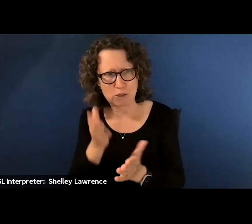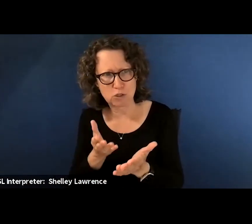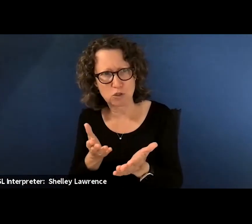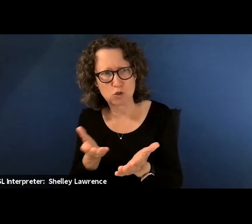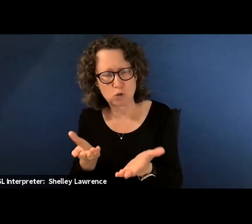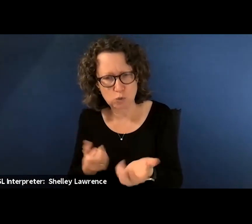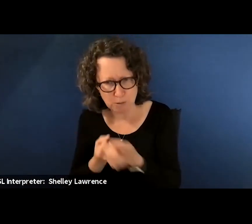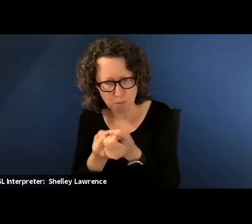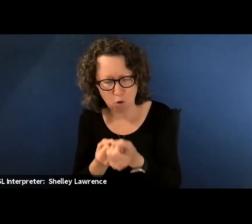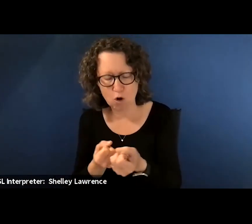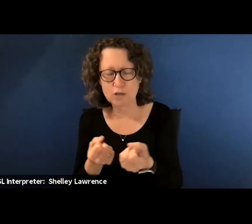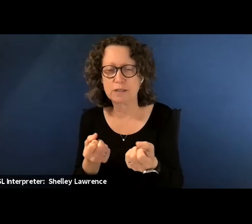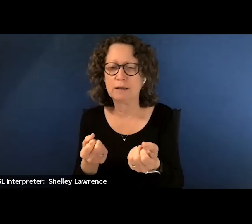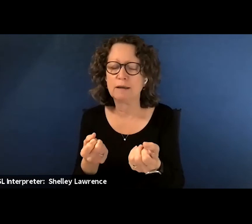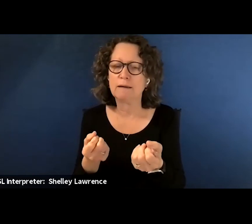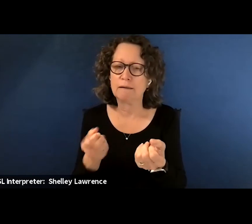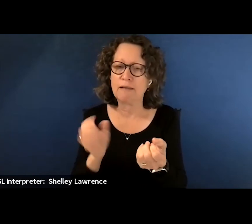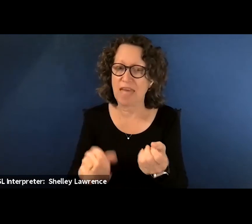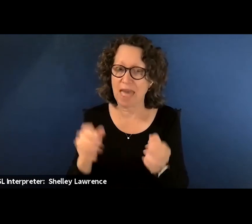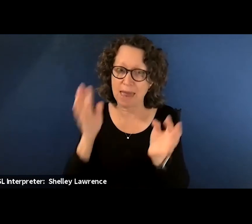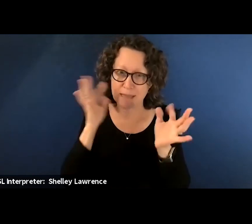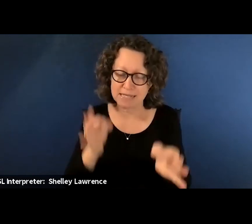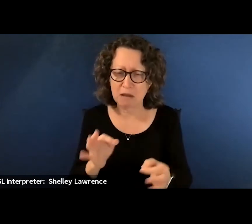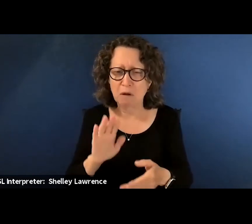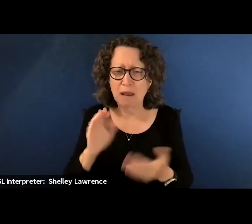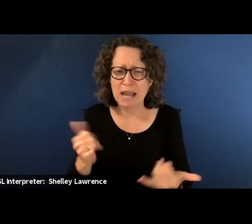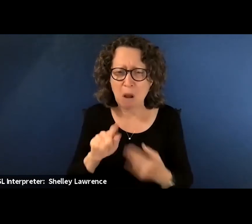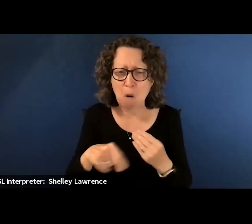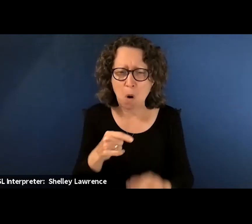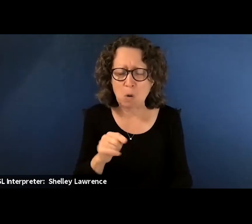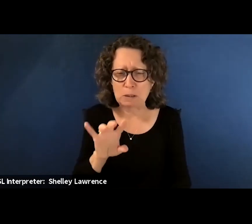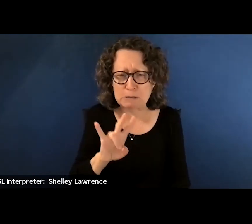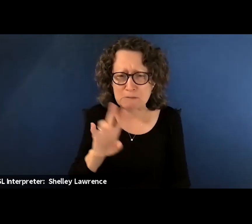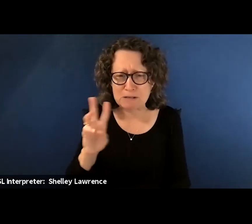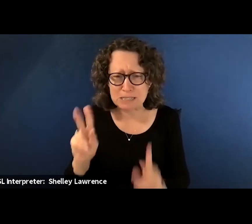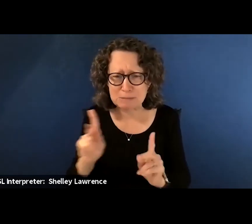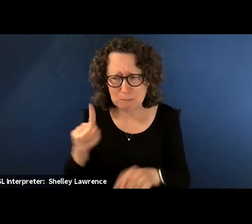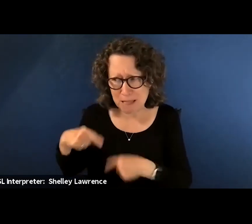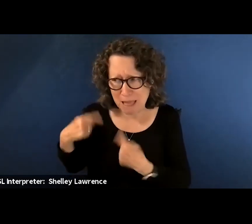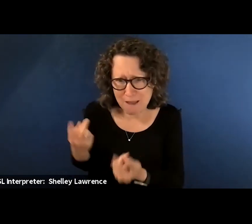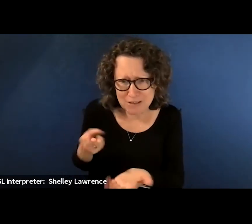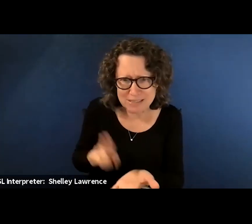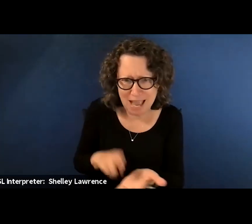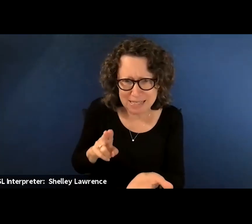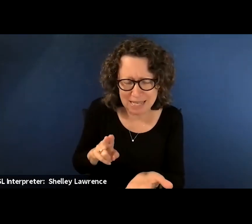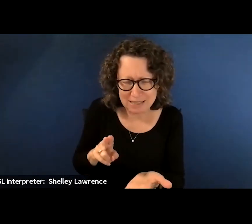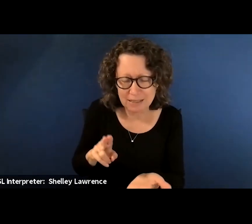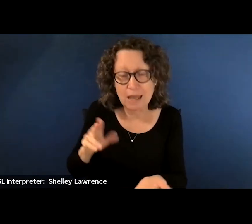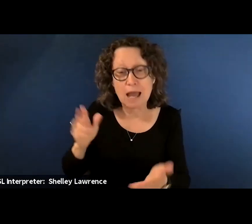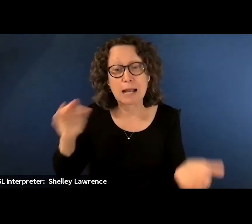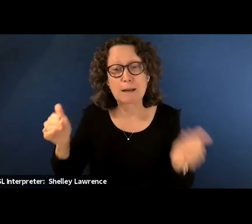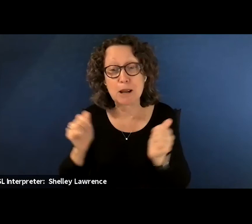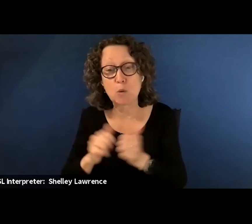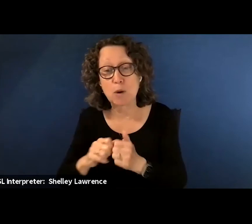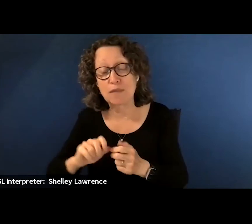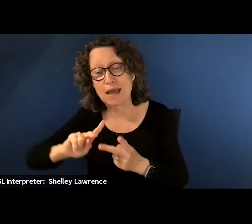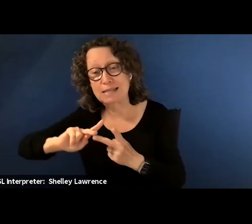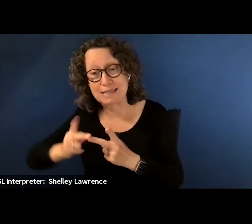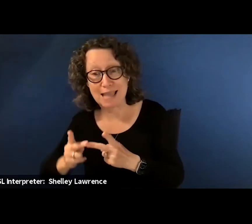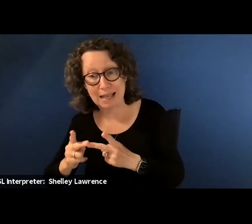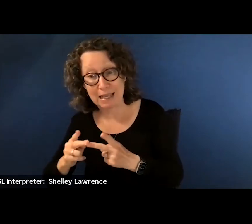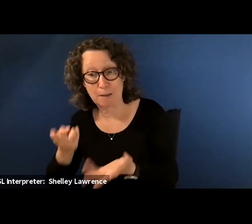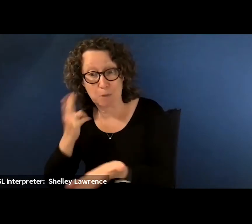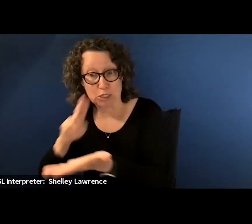mandate. So far, only a paltry 76 people have signed it. In contrast, a second local